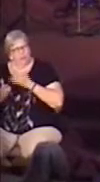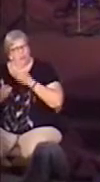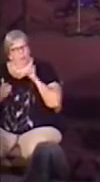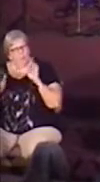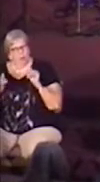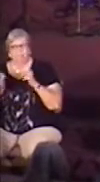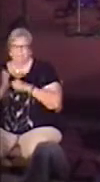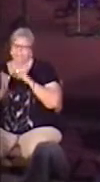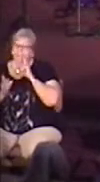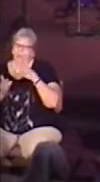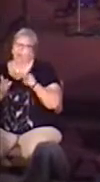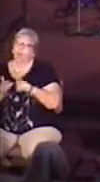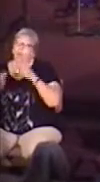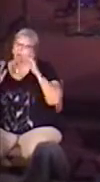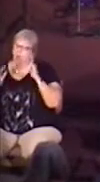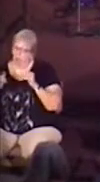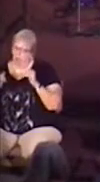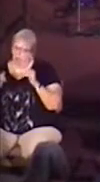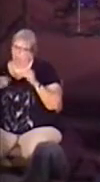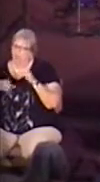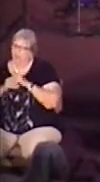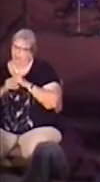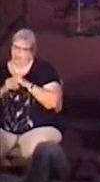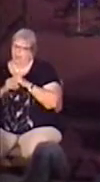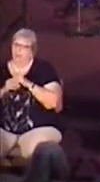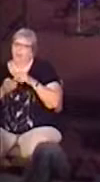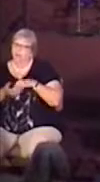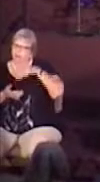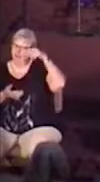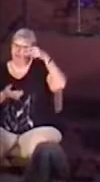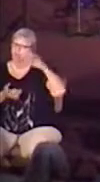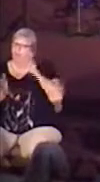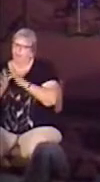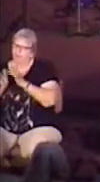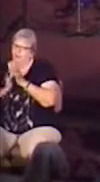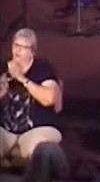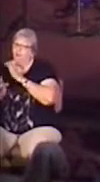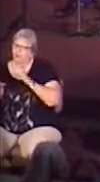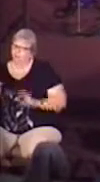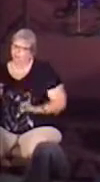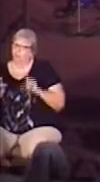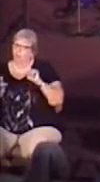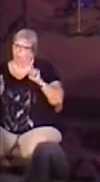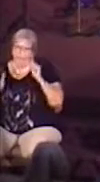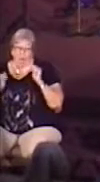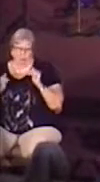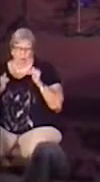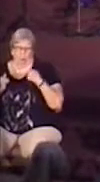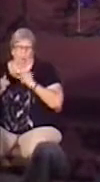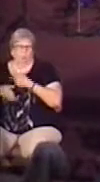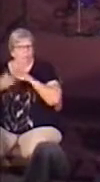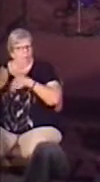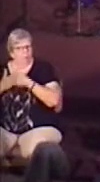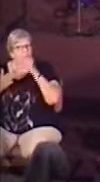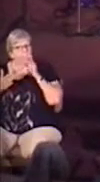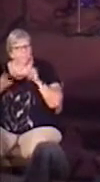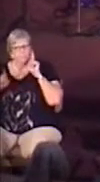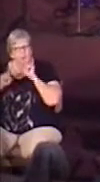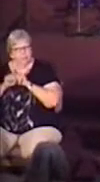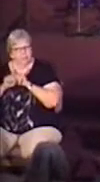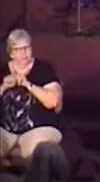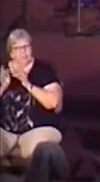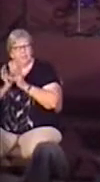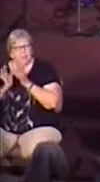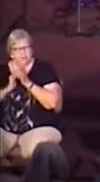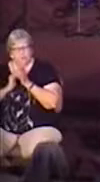this. We hope in the resurrection of Jesus Christ. One hope. We've got to all agree. Jesus rose